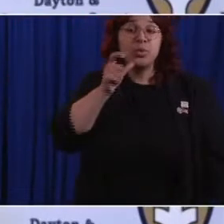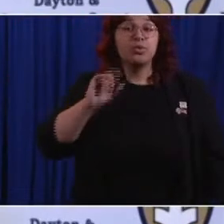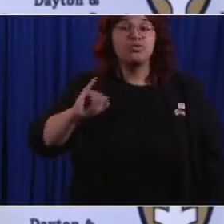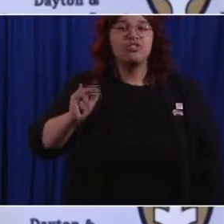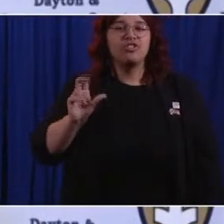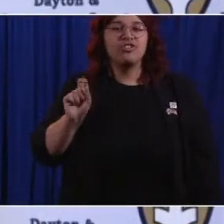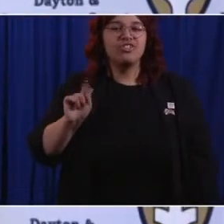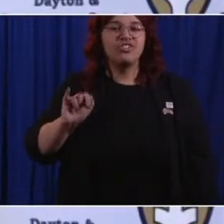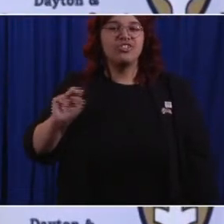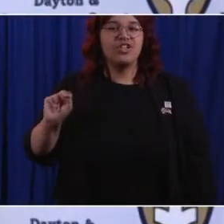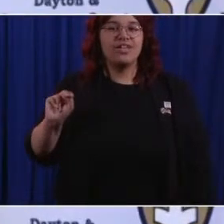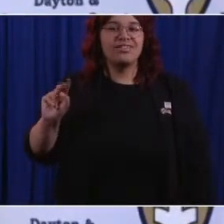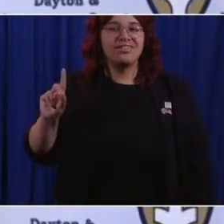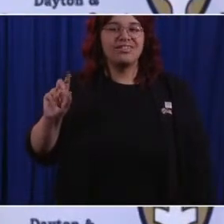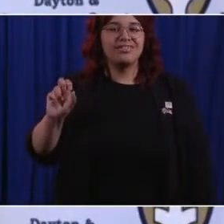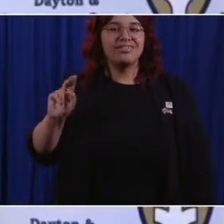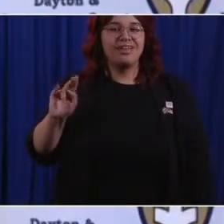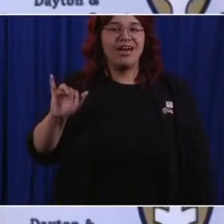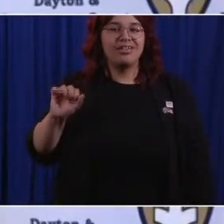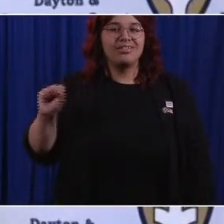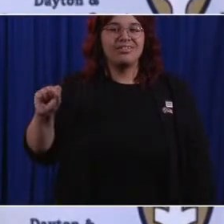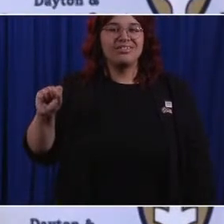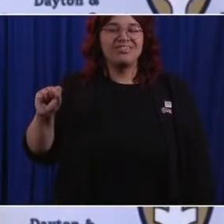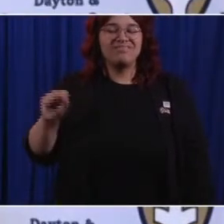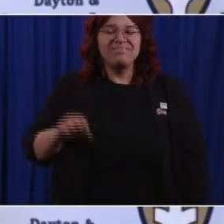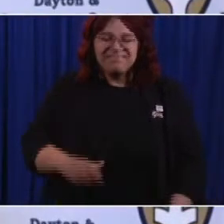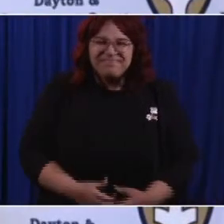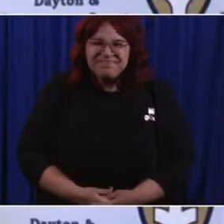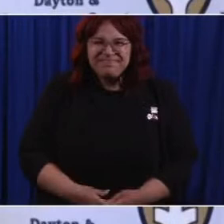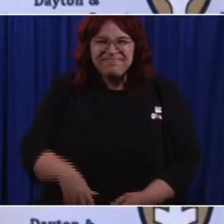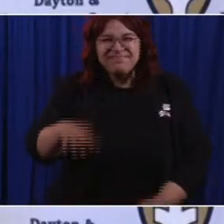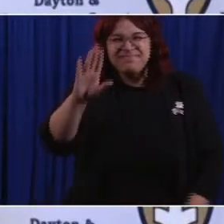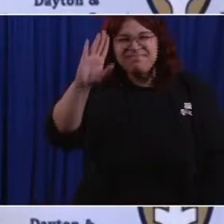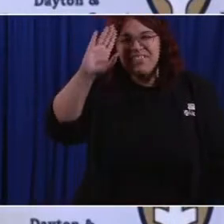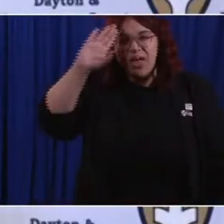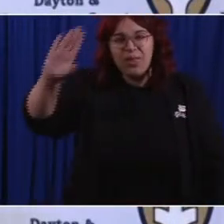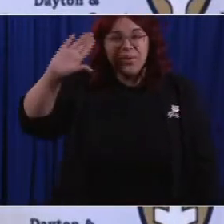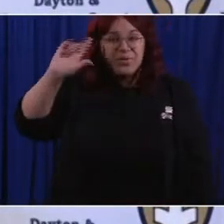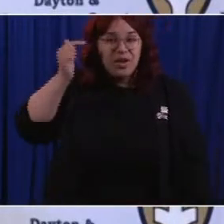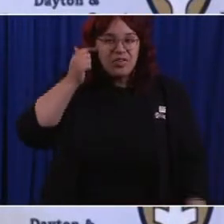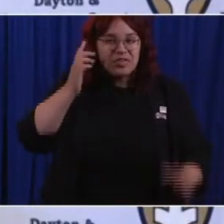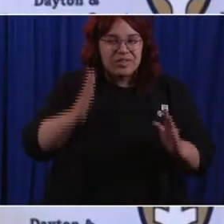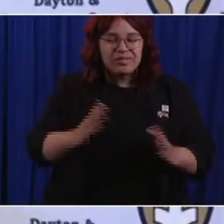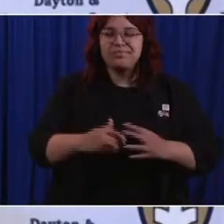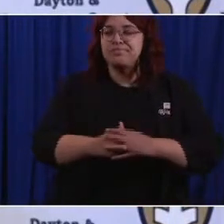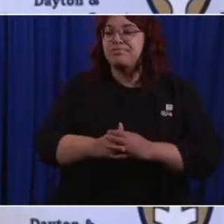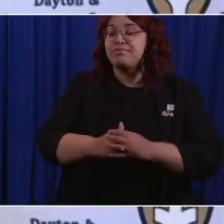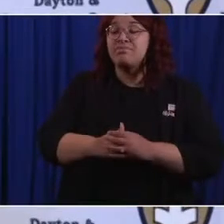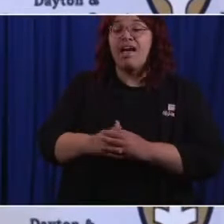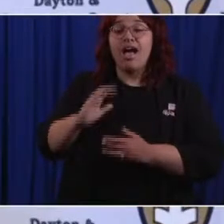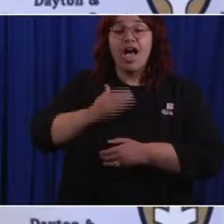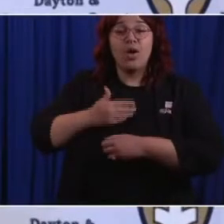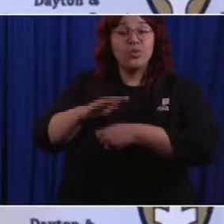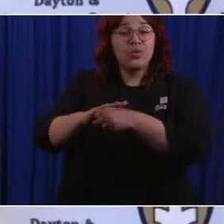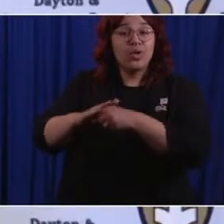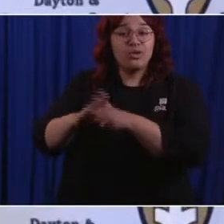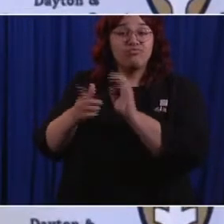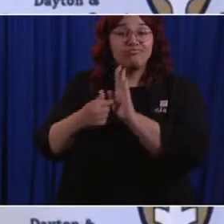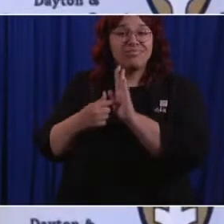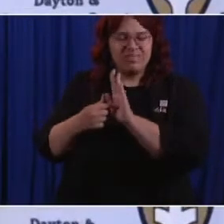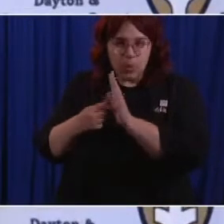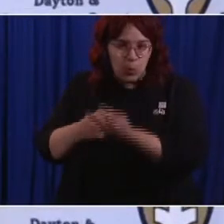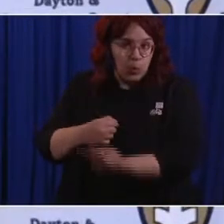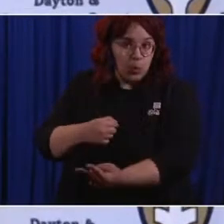Good afternoon, Governor. Thanks as always for briefing us today. Justin. Two of our local representatives are sponsoring legislation to head off this concept of